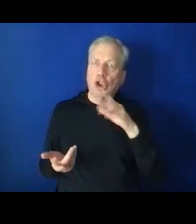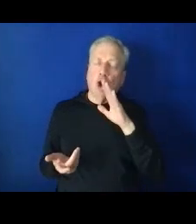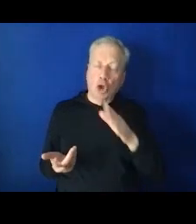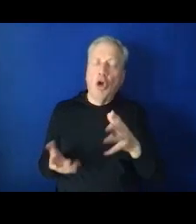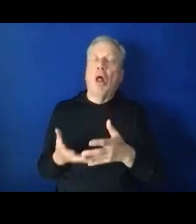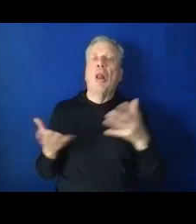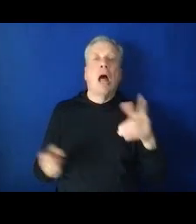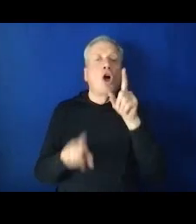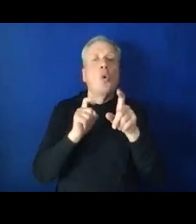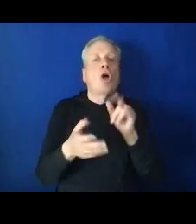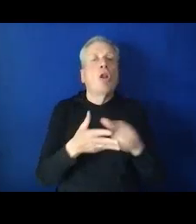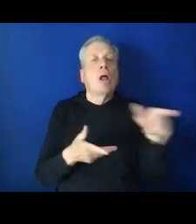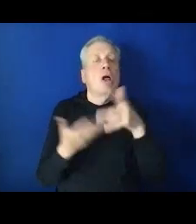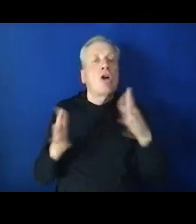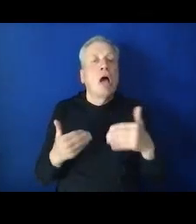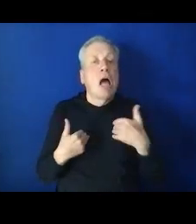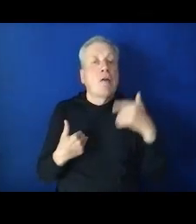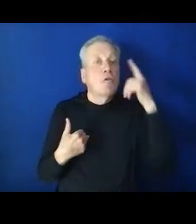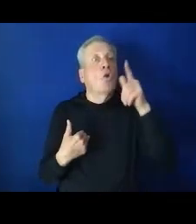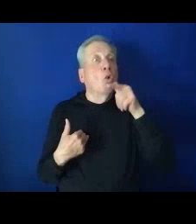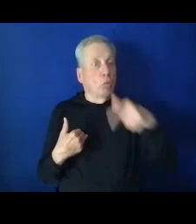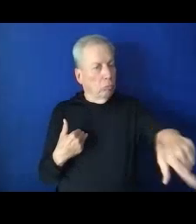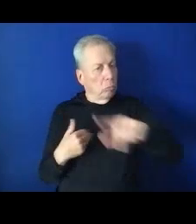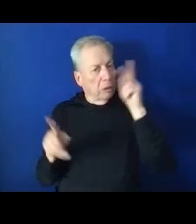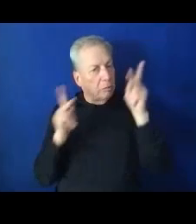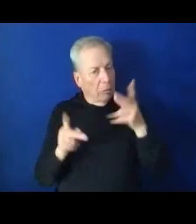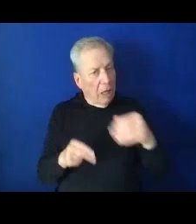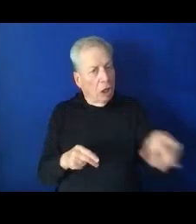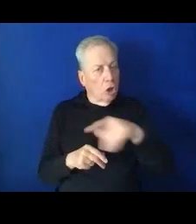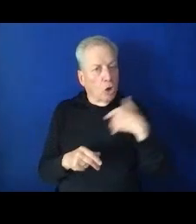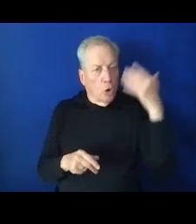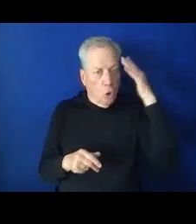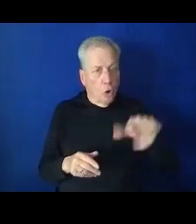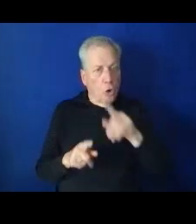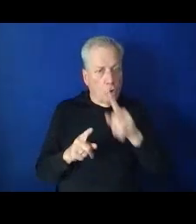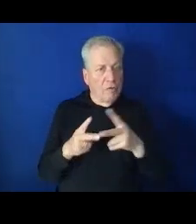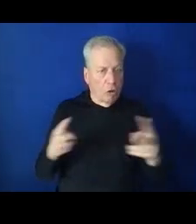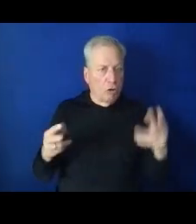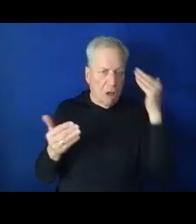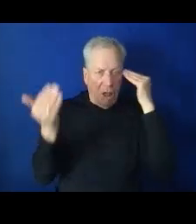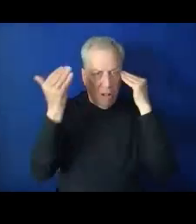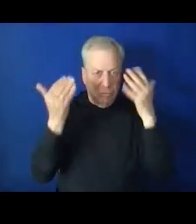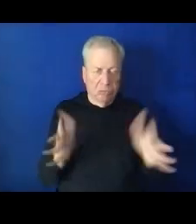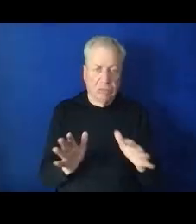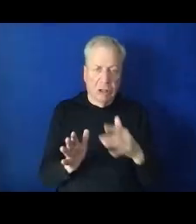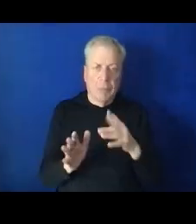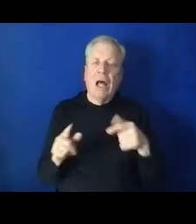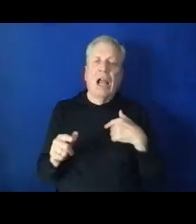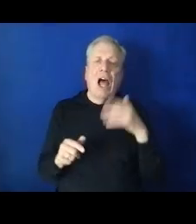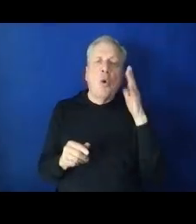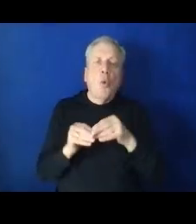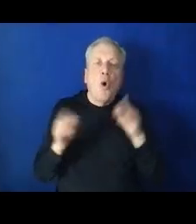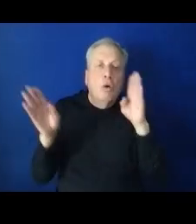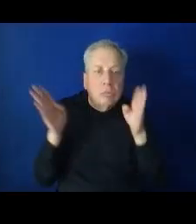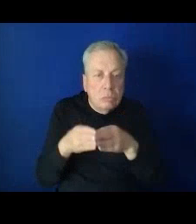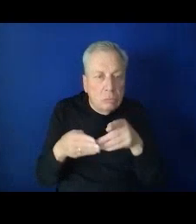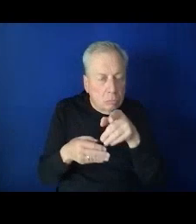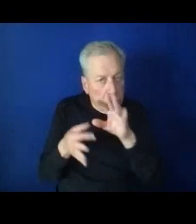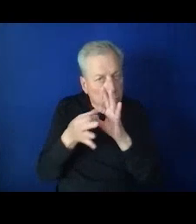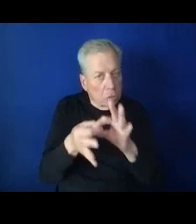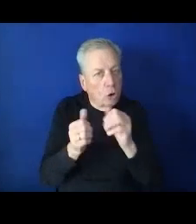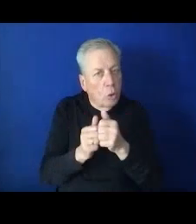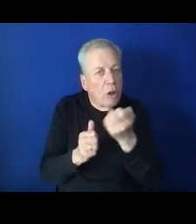that they have for you guys, and you guys, I'm sure, are very knowledgeable. But I'm going to sort of focus on a